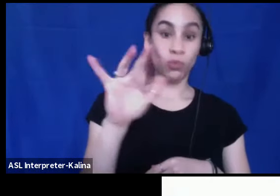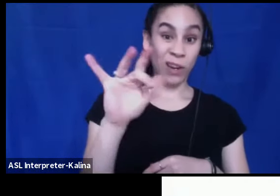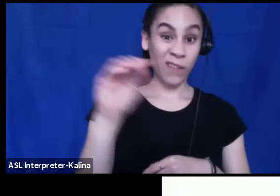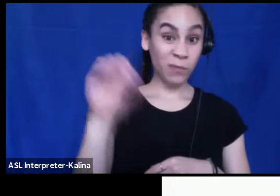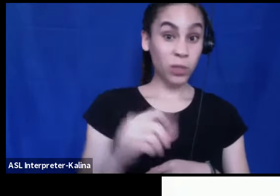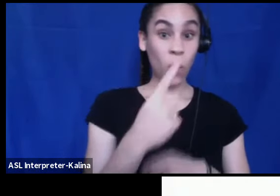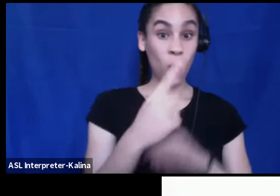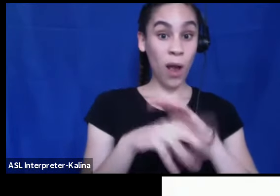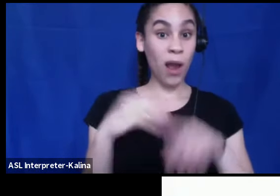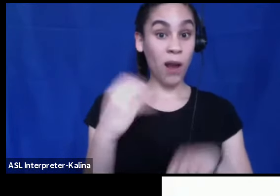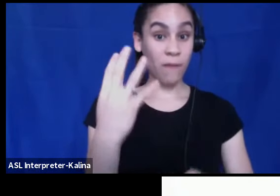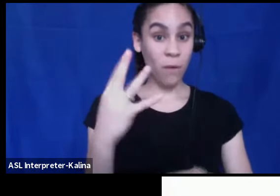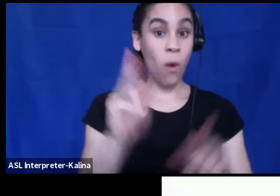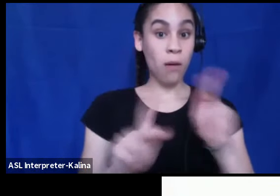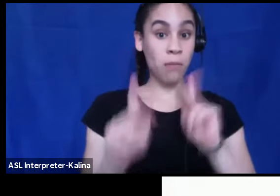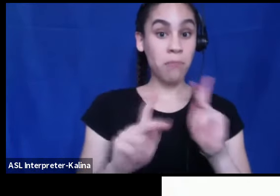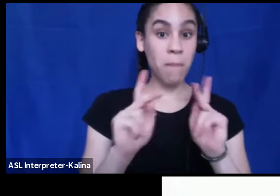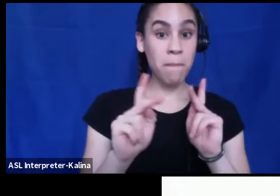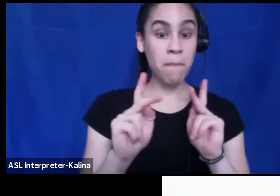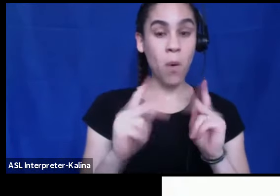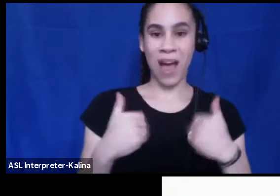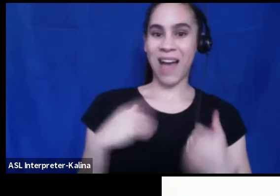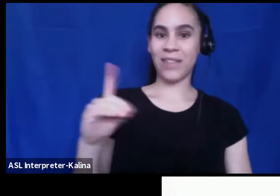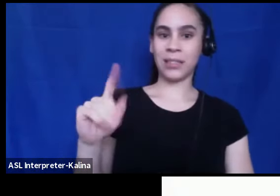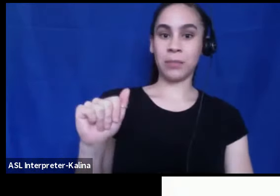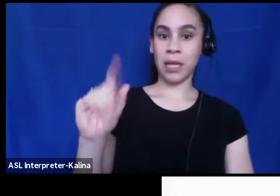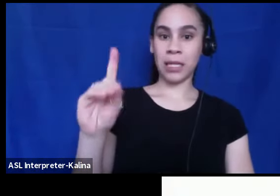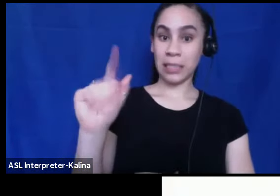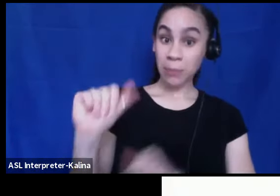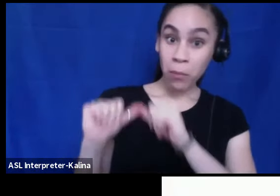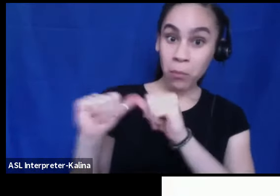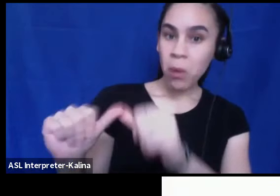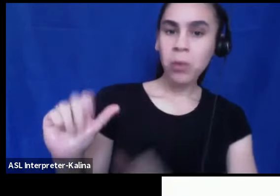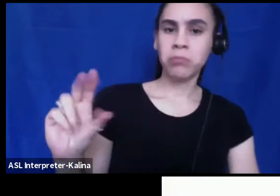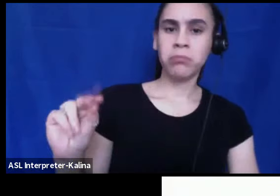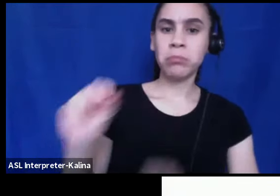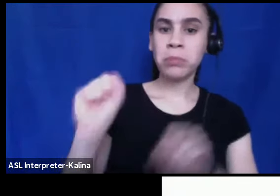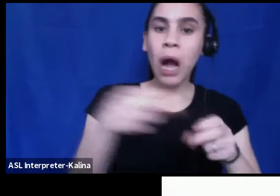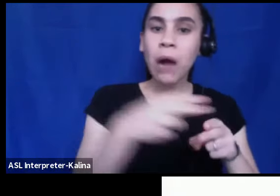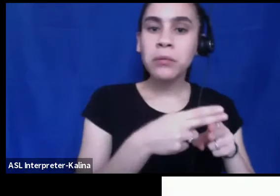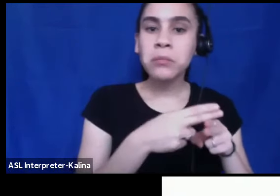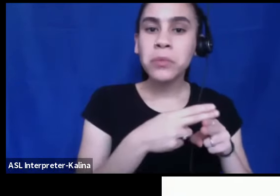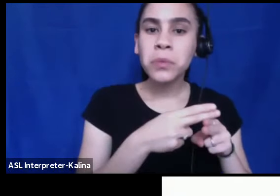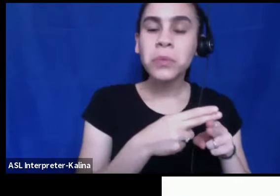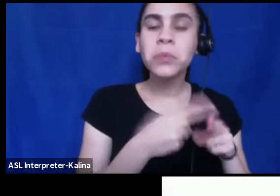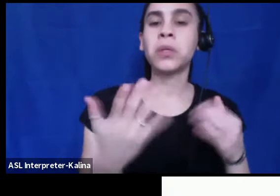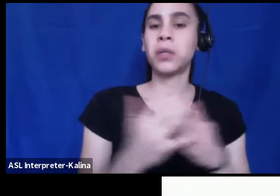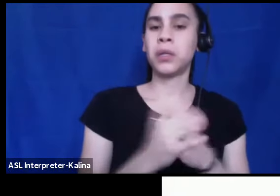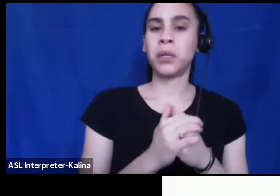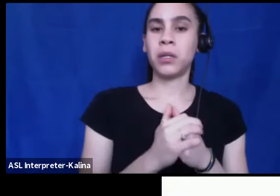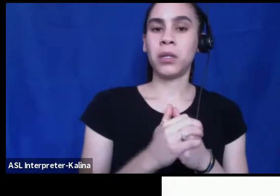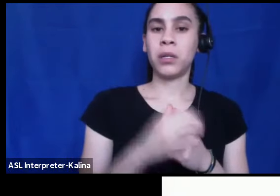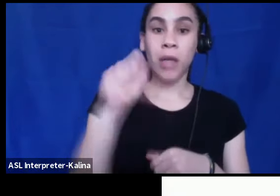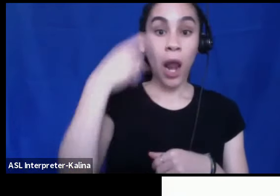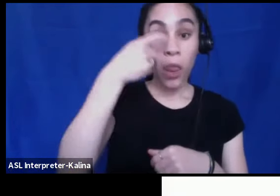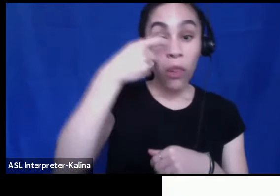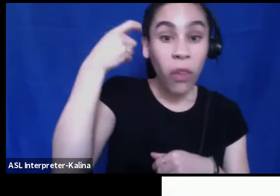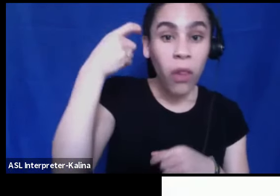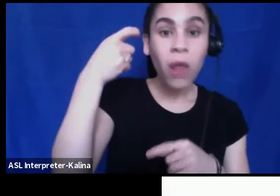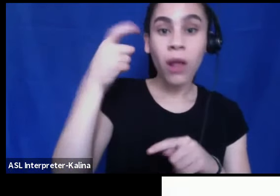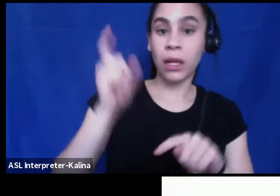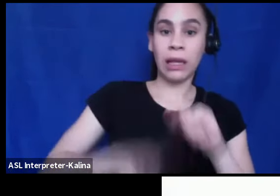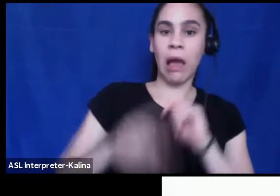and disability isn't just permanent, right? Disability can be temporary. You can, scratch your eye, you can't wear your